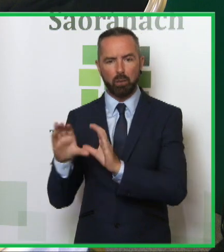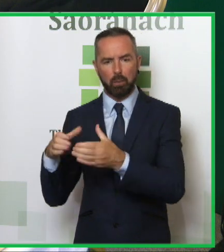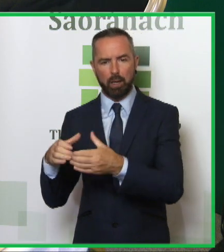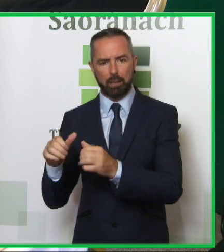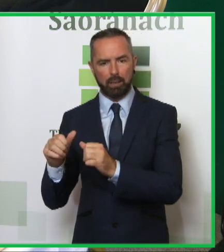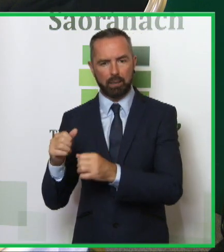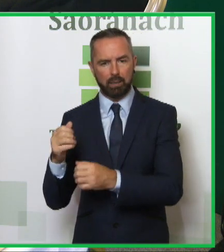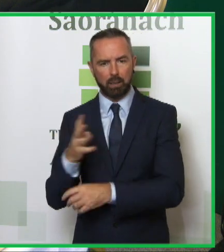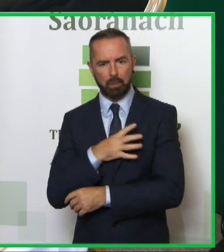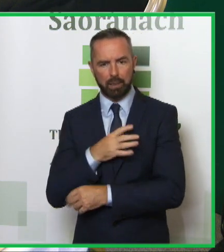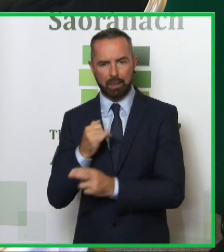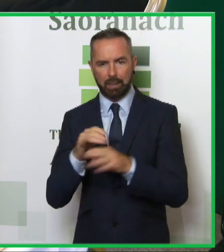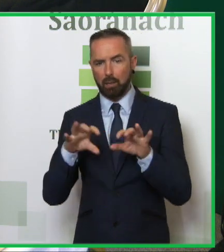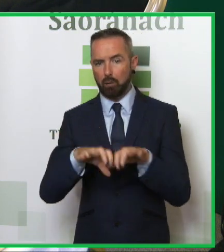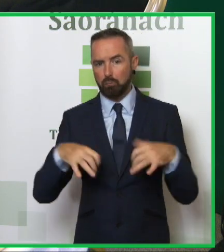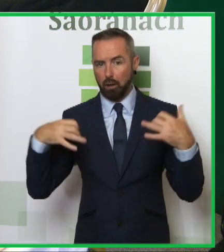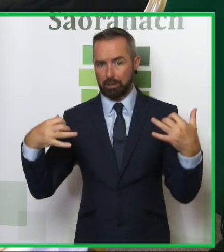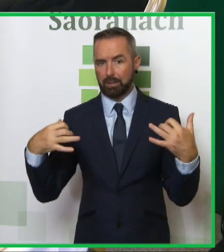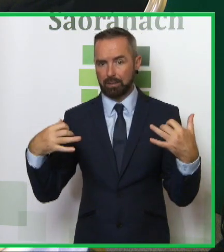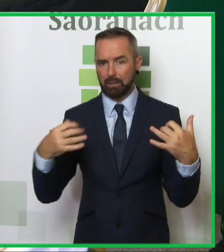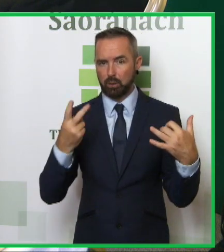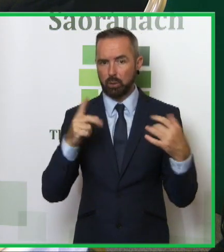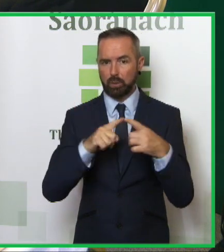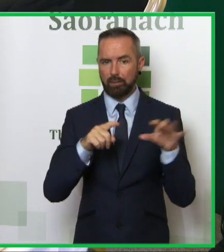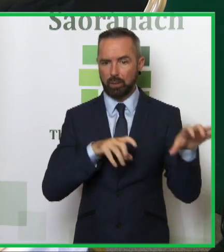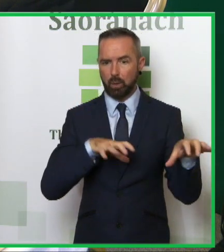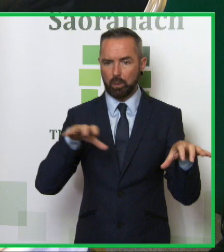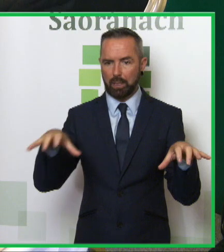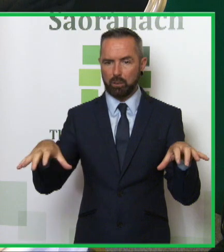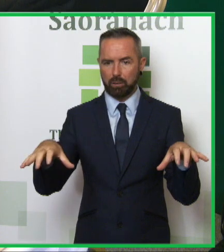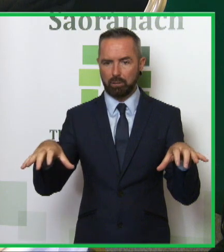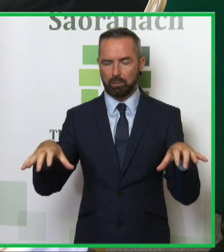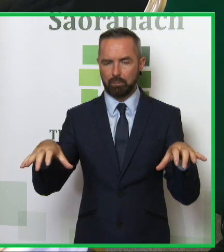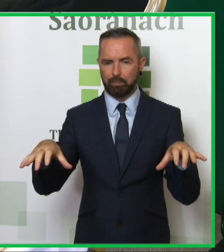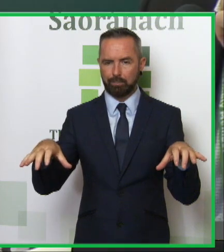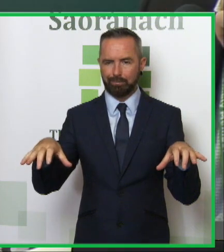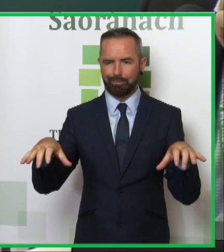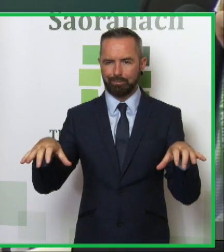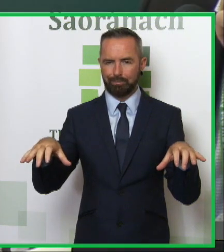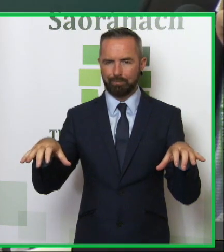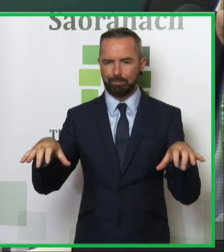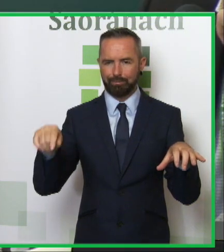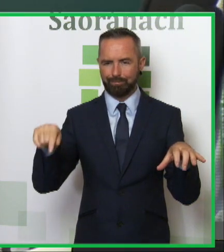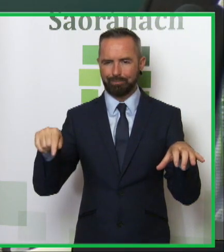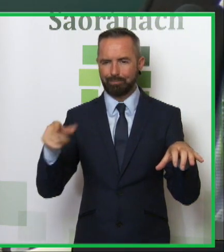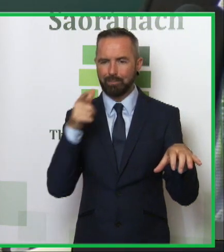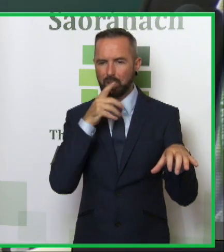is a structure within the Oireachtas. They're two kind of different locations, right? So what you're talking about is a